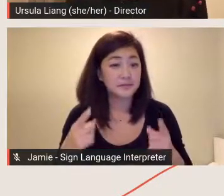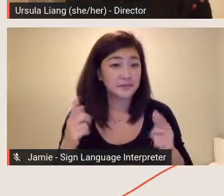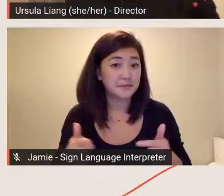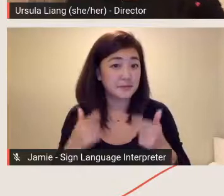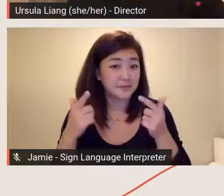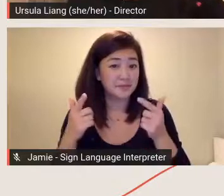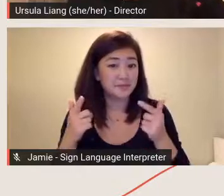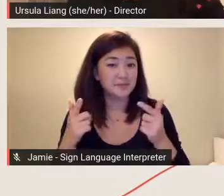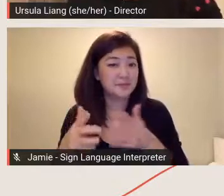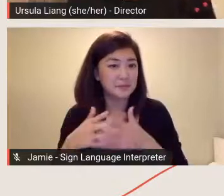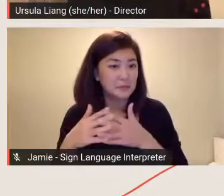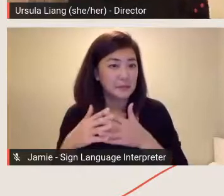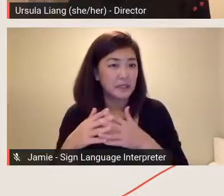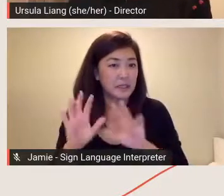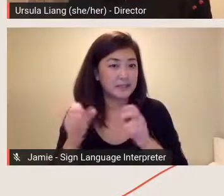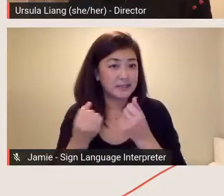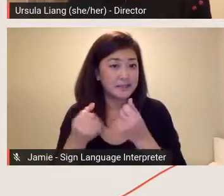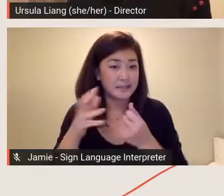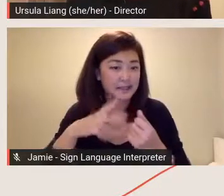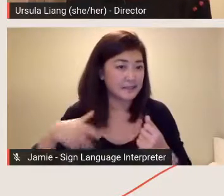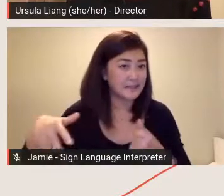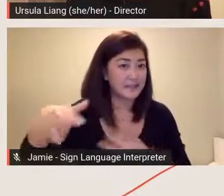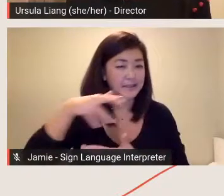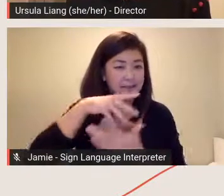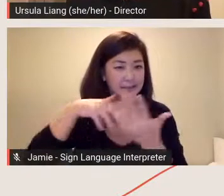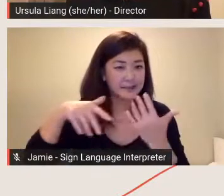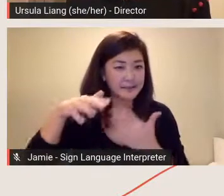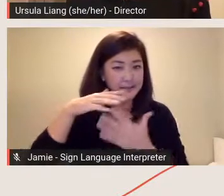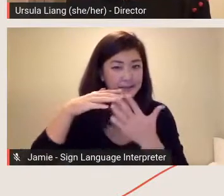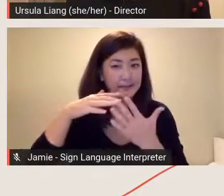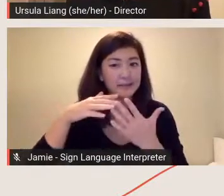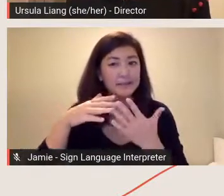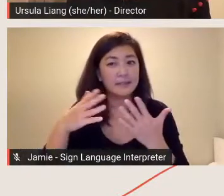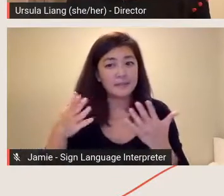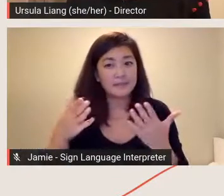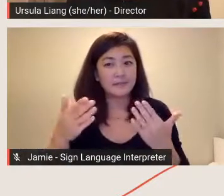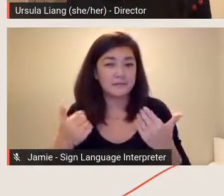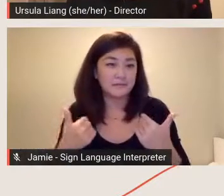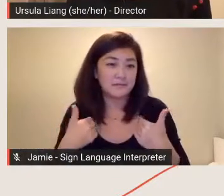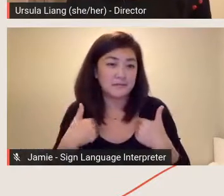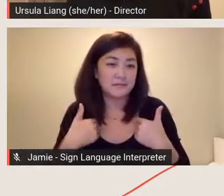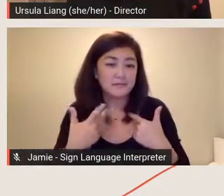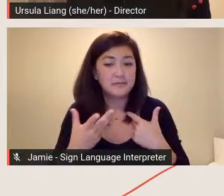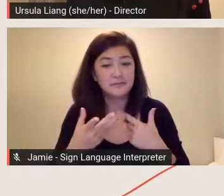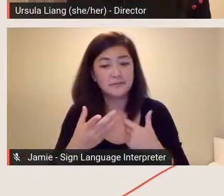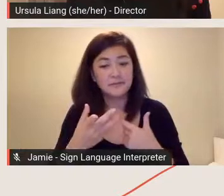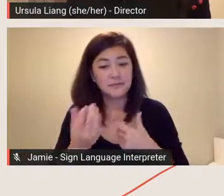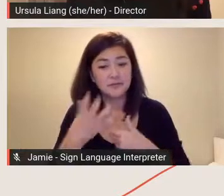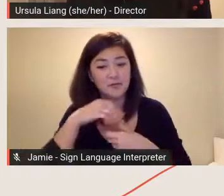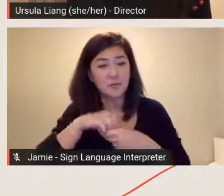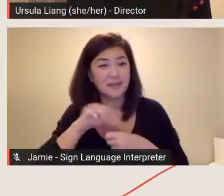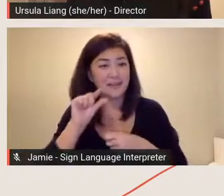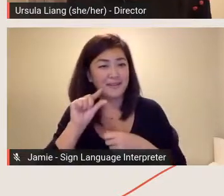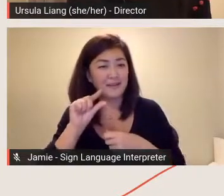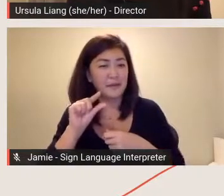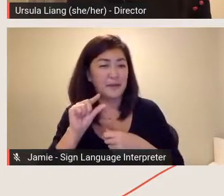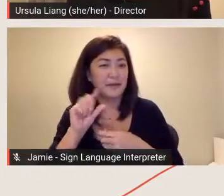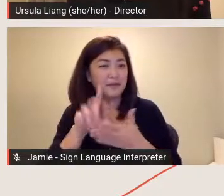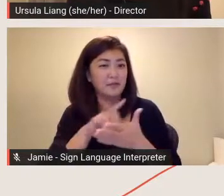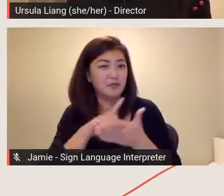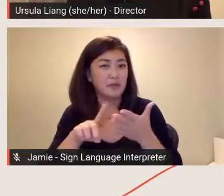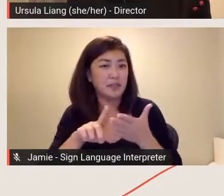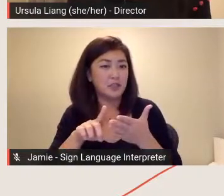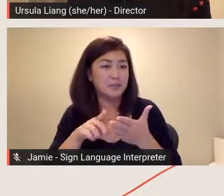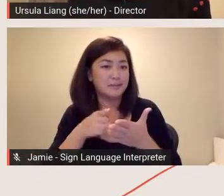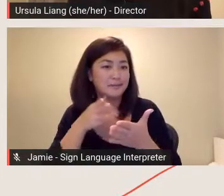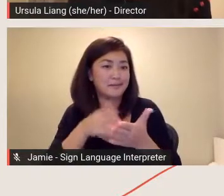for so long, that really add to sort of the prejudicial attitudes. But yeah, I mean, we're in a moment right now where there's like so